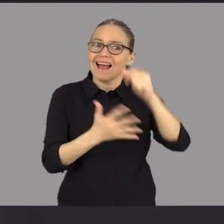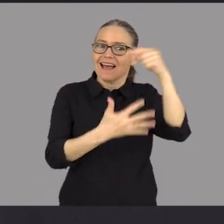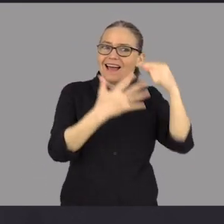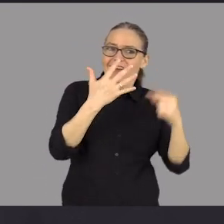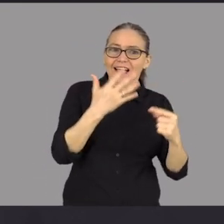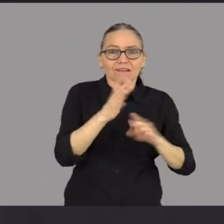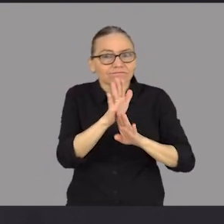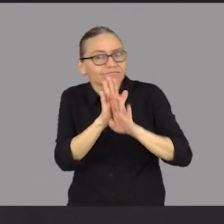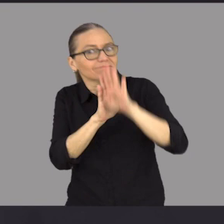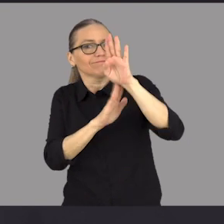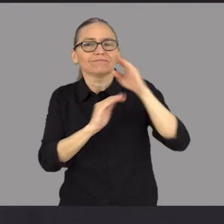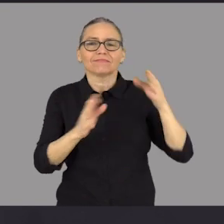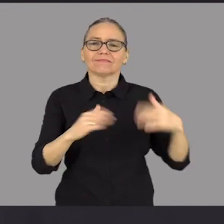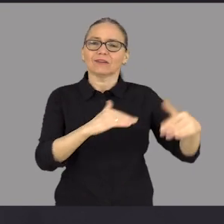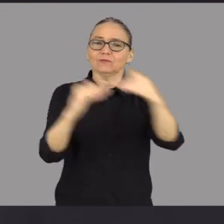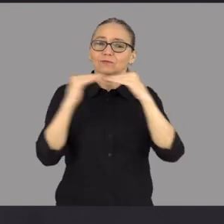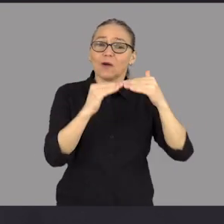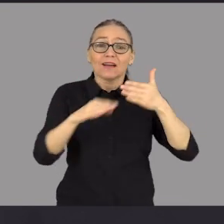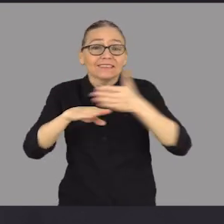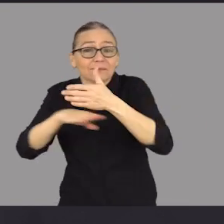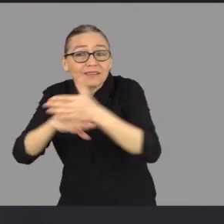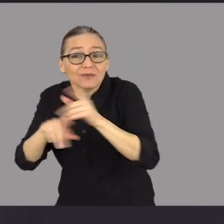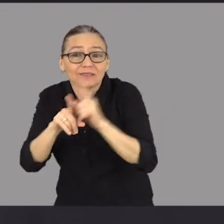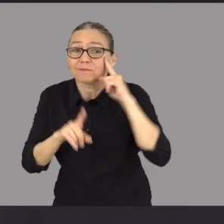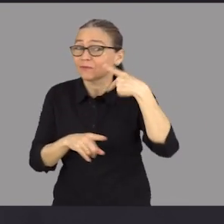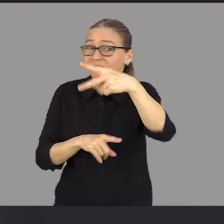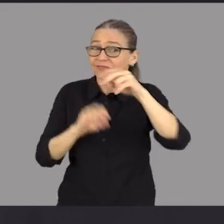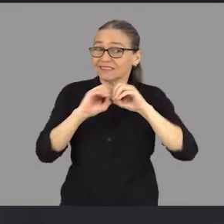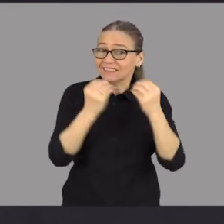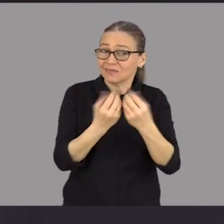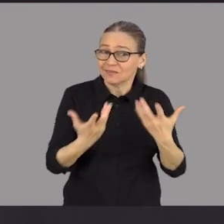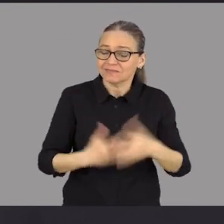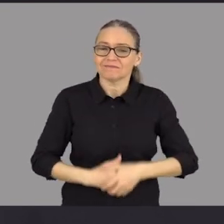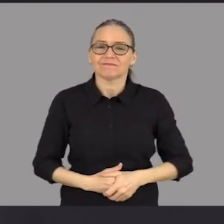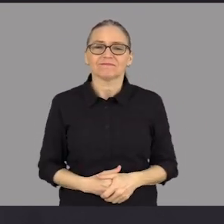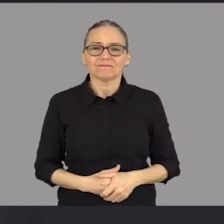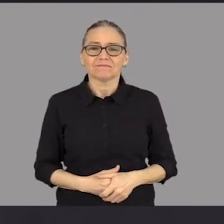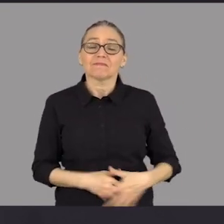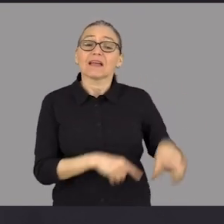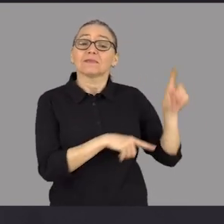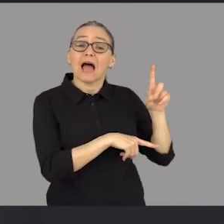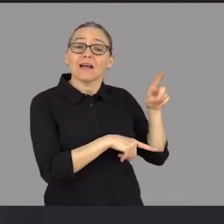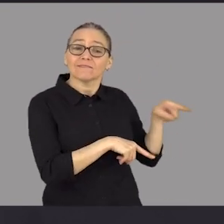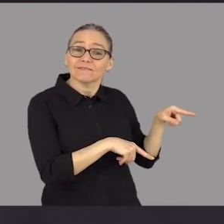talent and improve inclusion and accessibility at your organization.